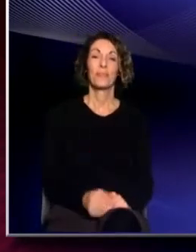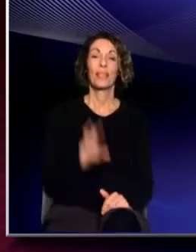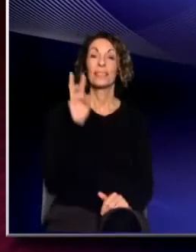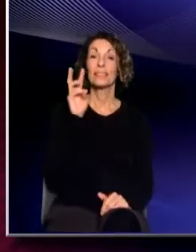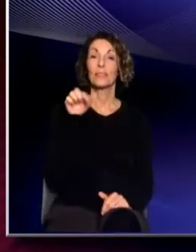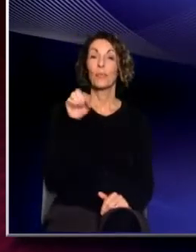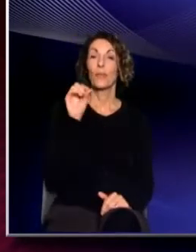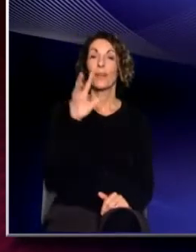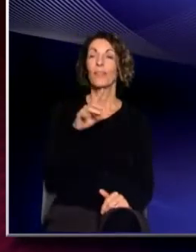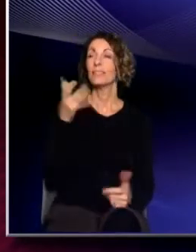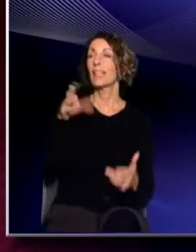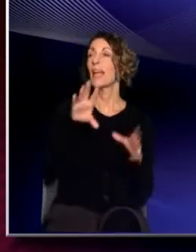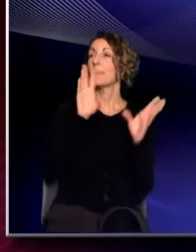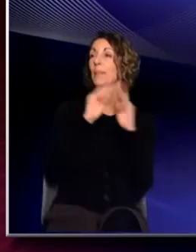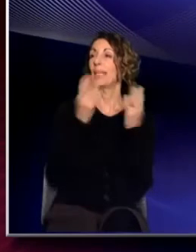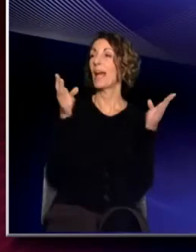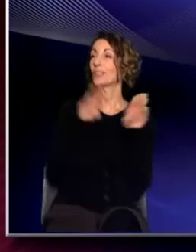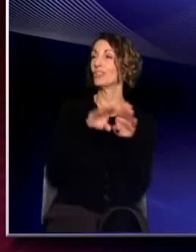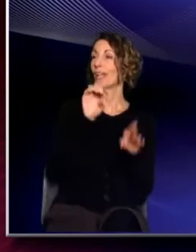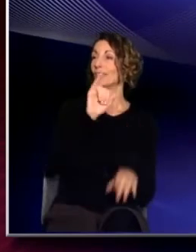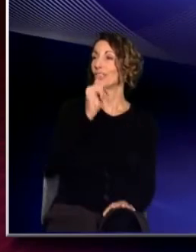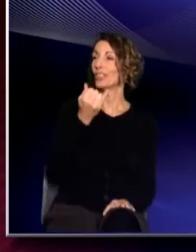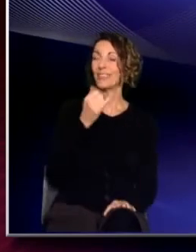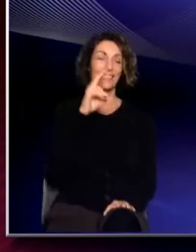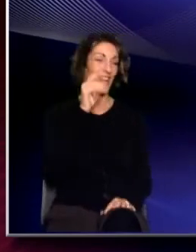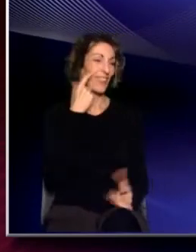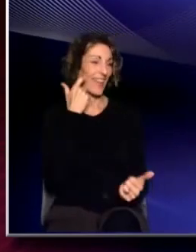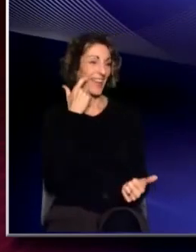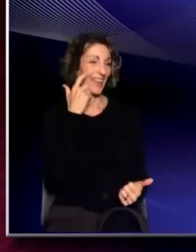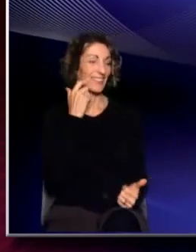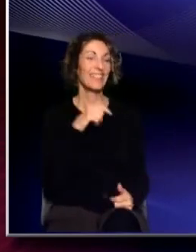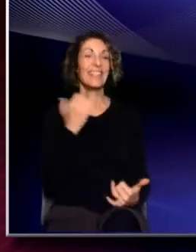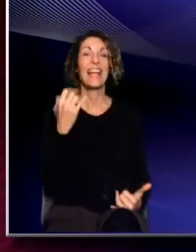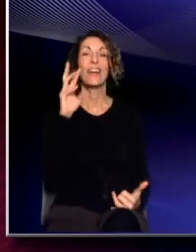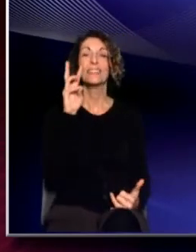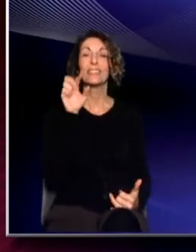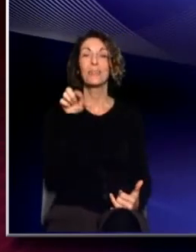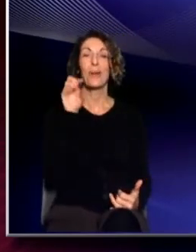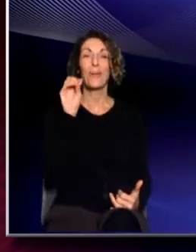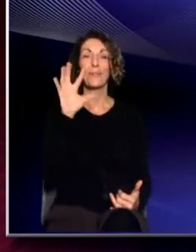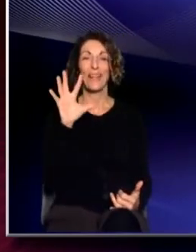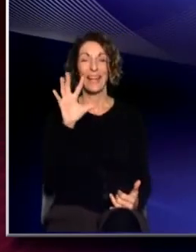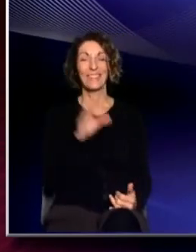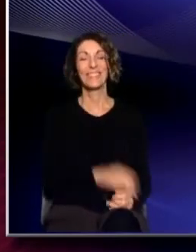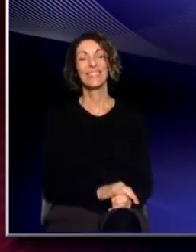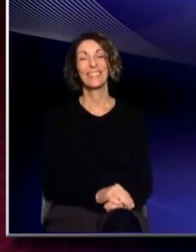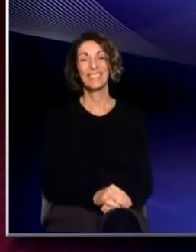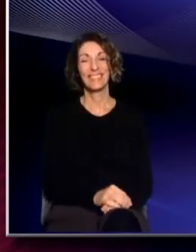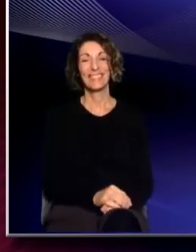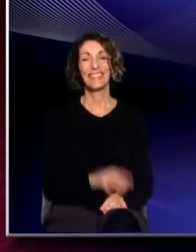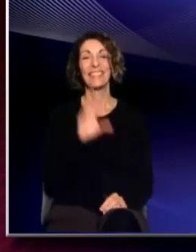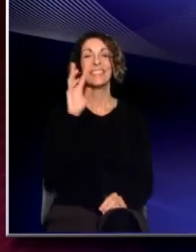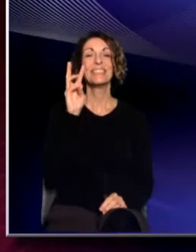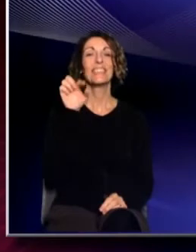Meeting adjourned. Yeah, exactly. 6.05. Where are we? 6.05.